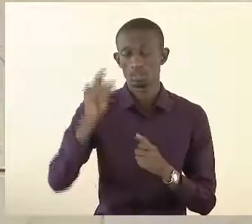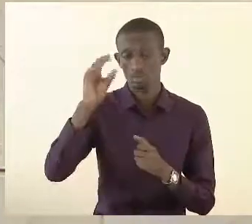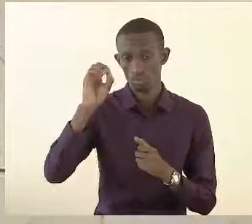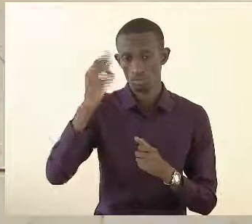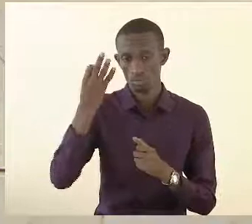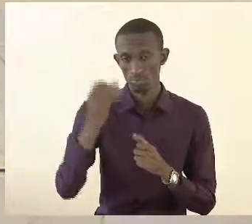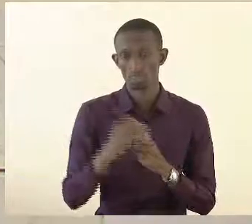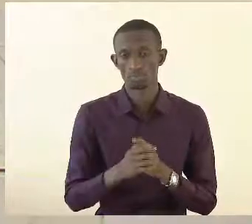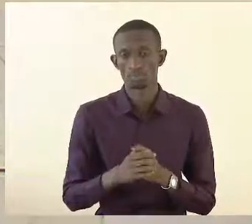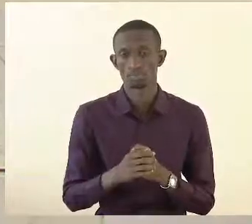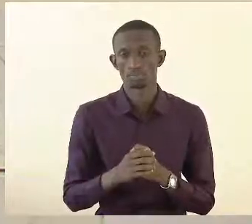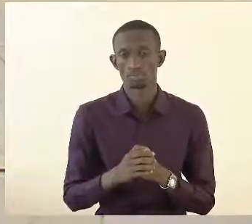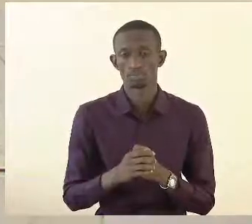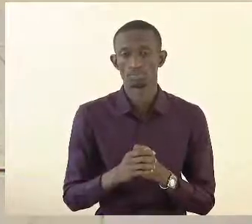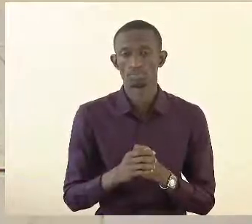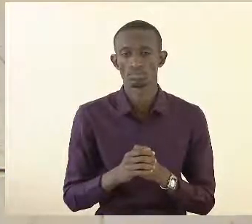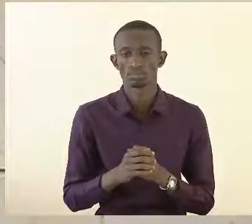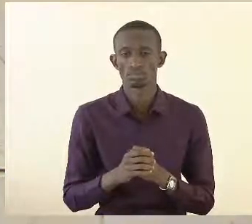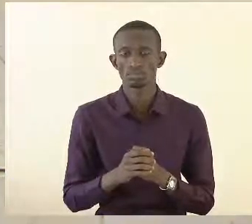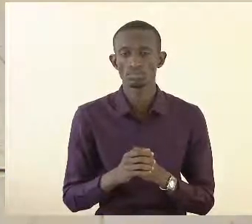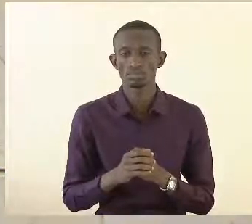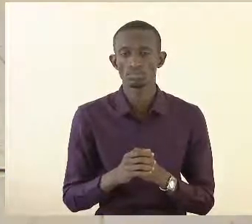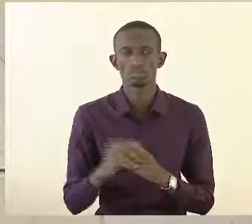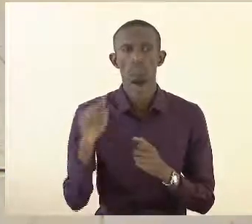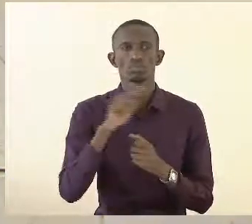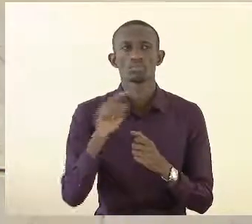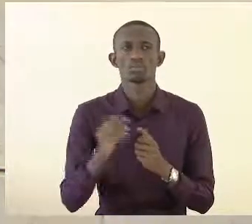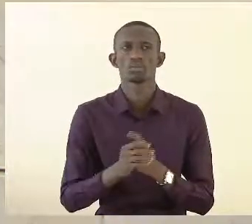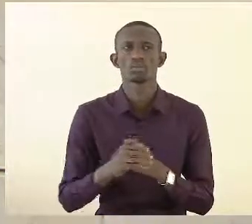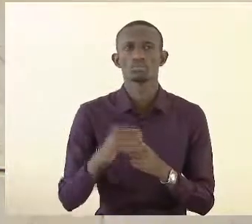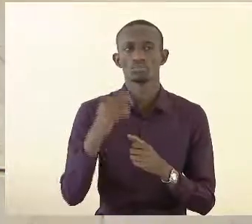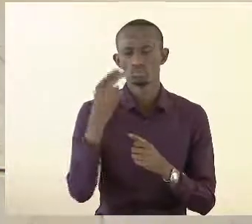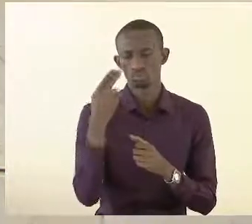compound with ozone followed by